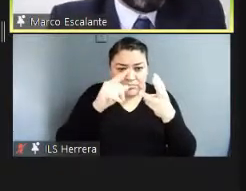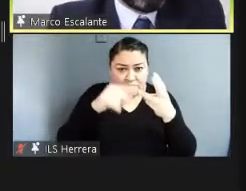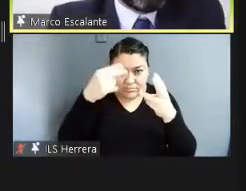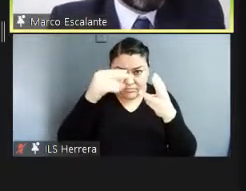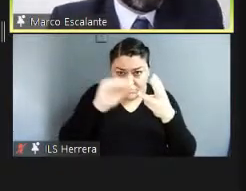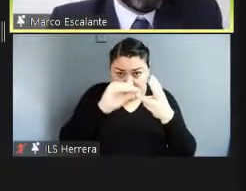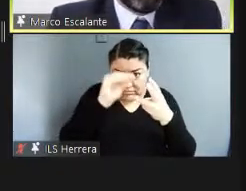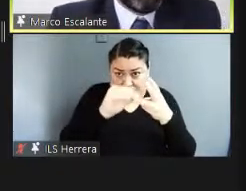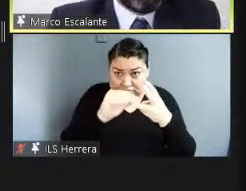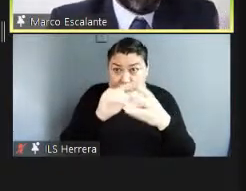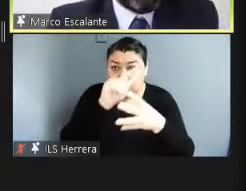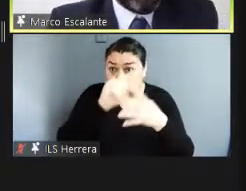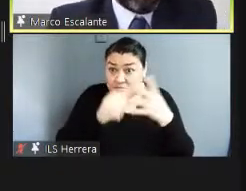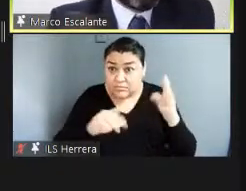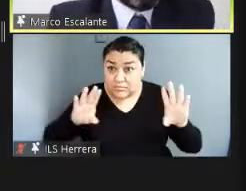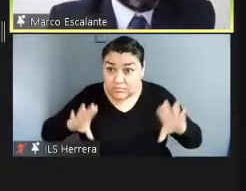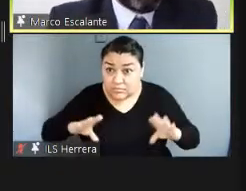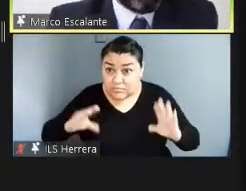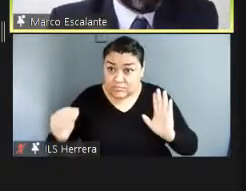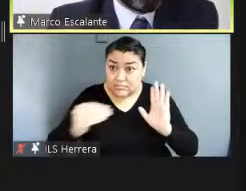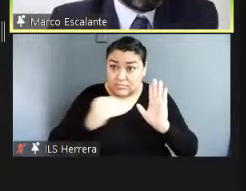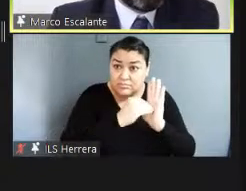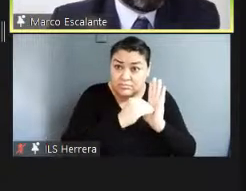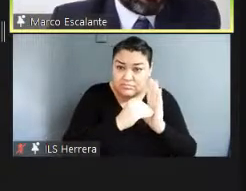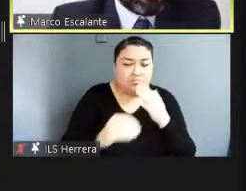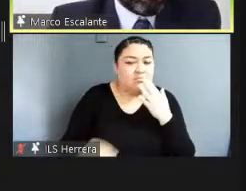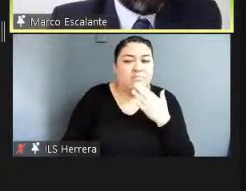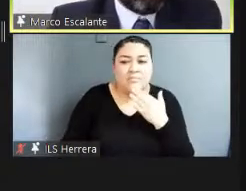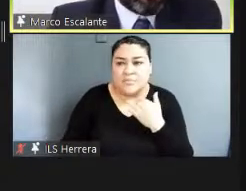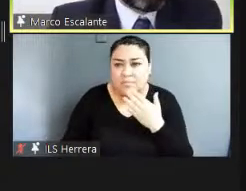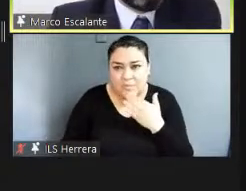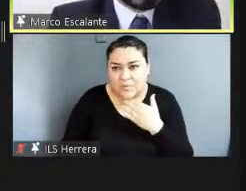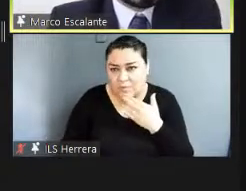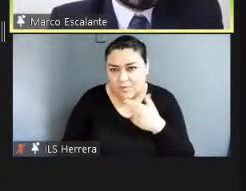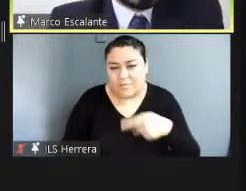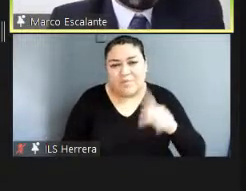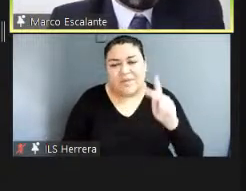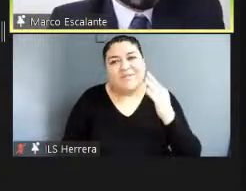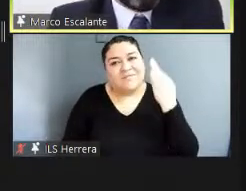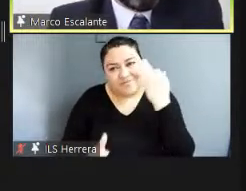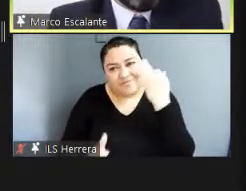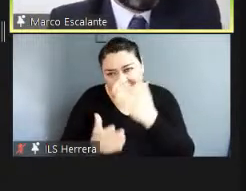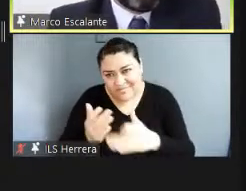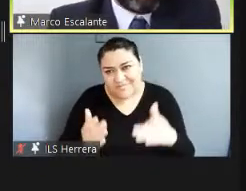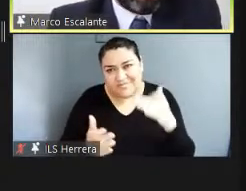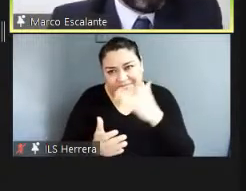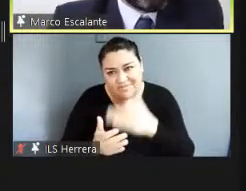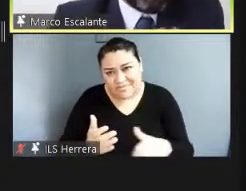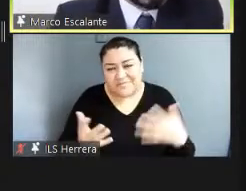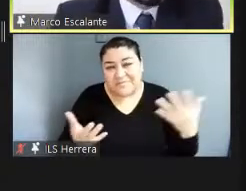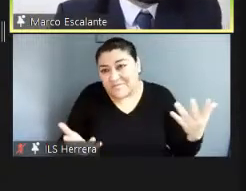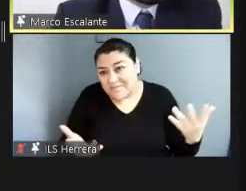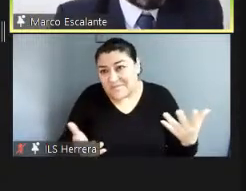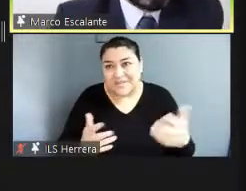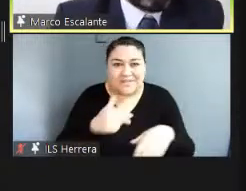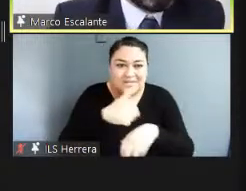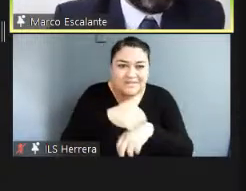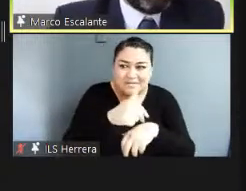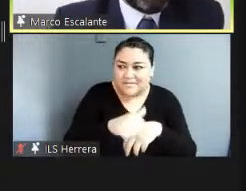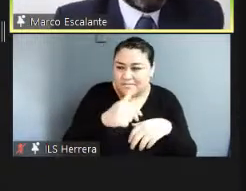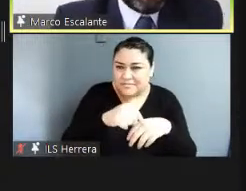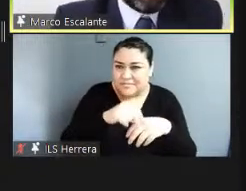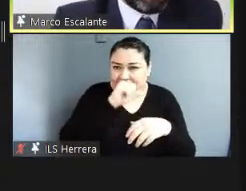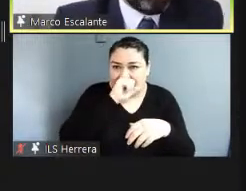the final report card does not say everything that the student did to be able to get that grade. We need to do